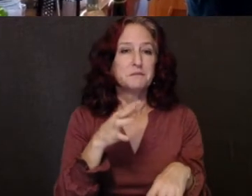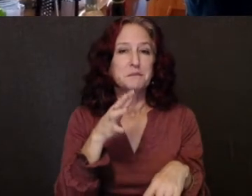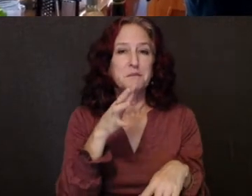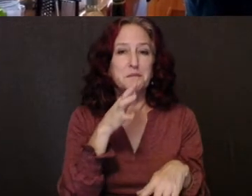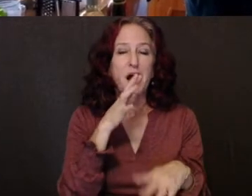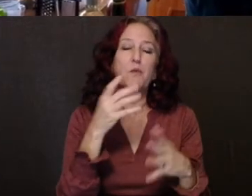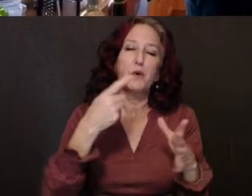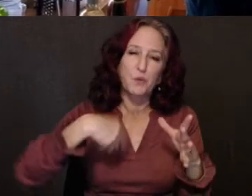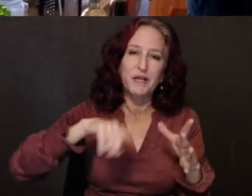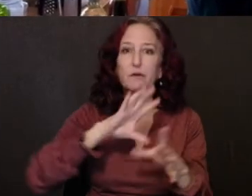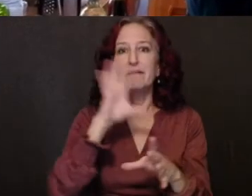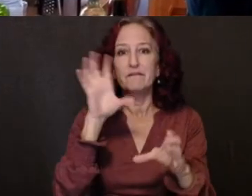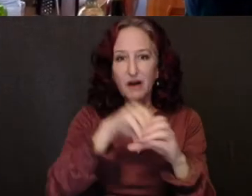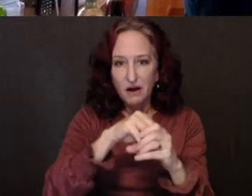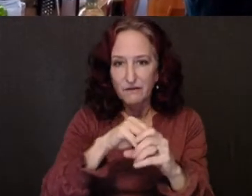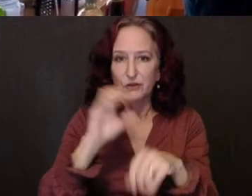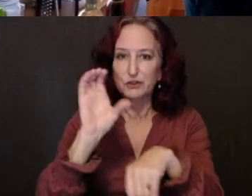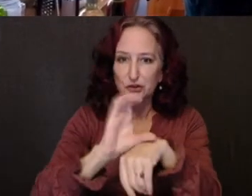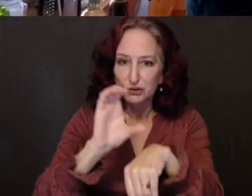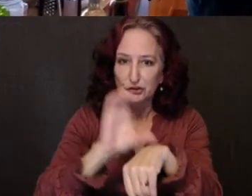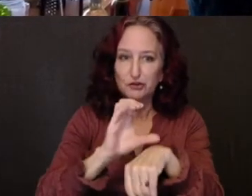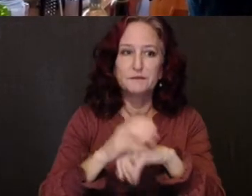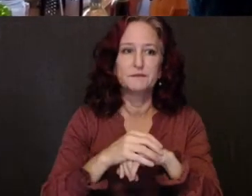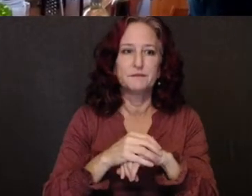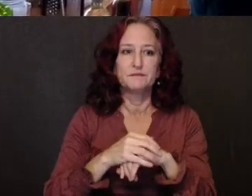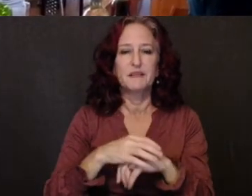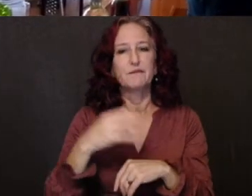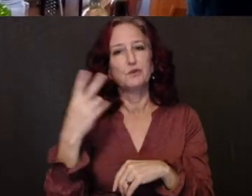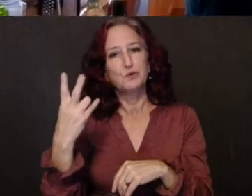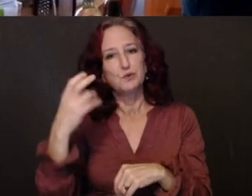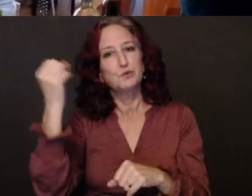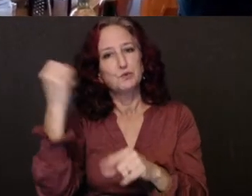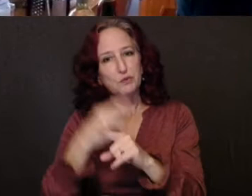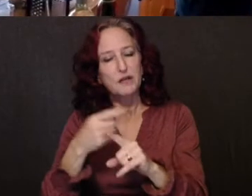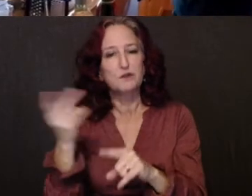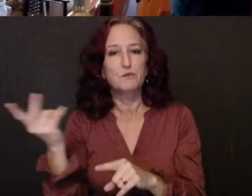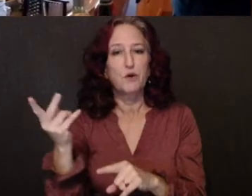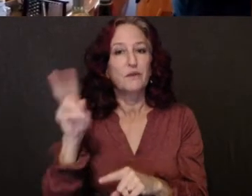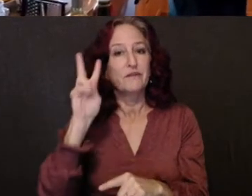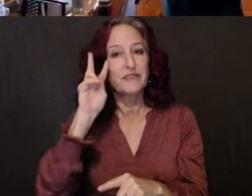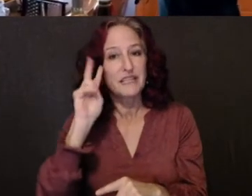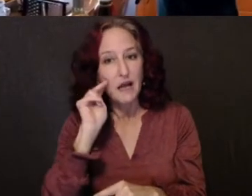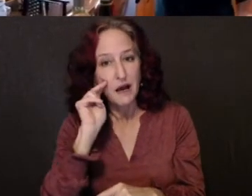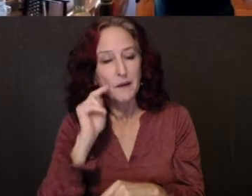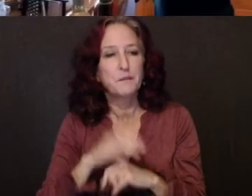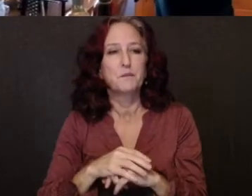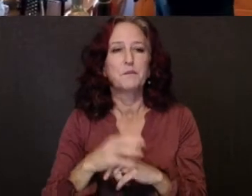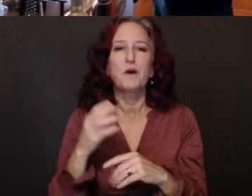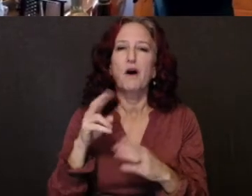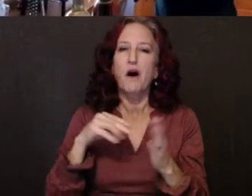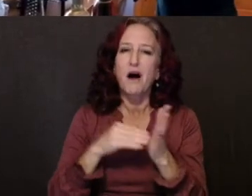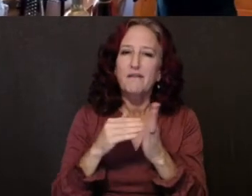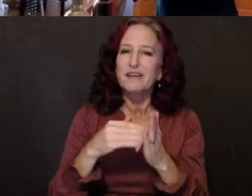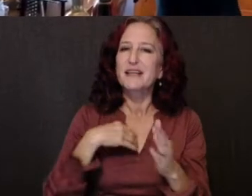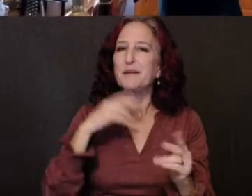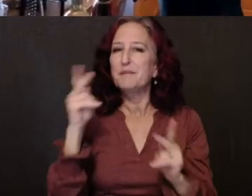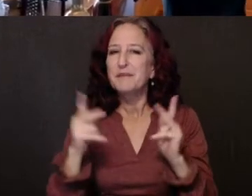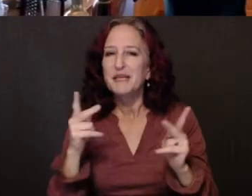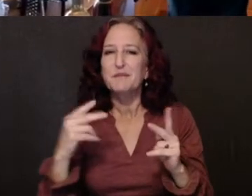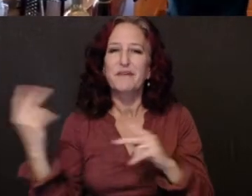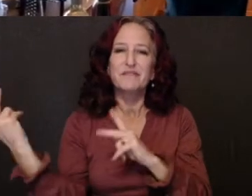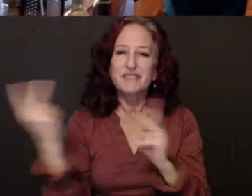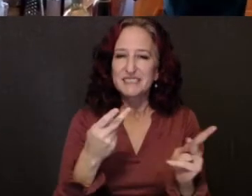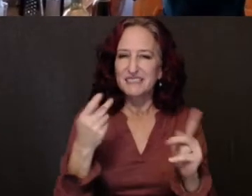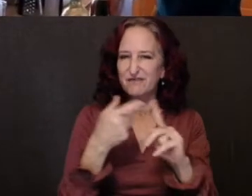in a household in Iowa. My dad was a minister. My mom was, you know, we were just really involved in the church